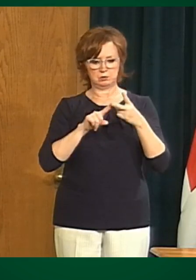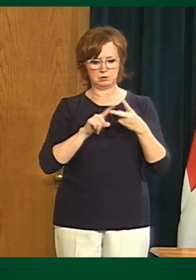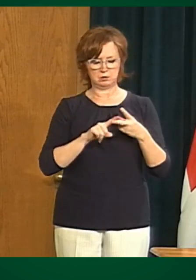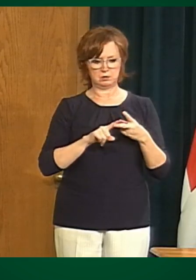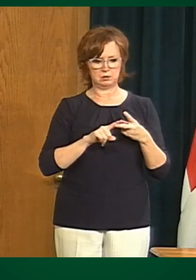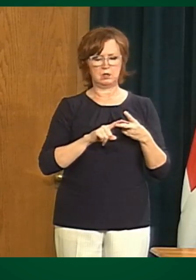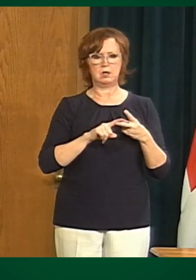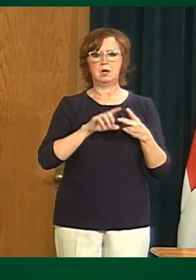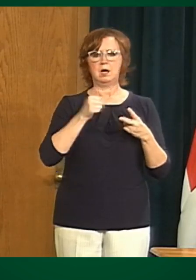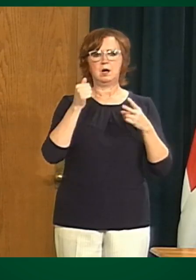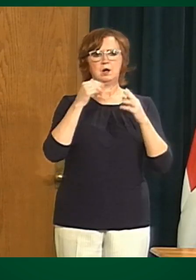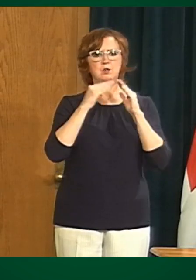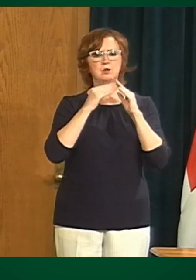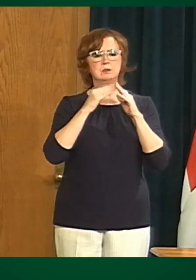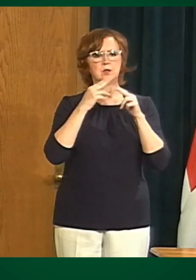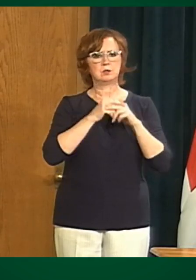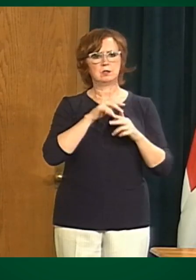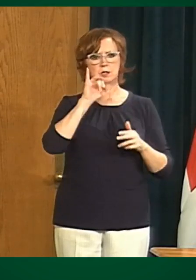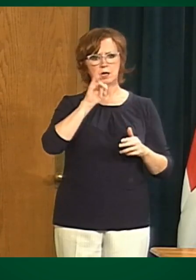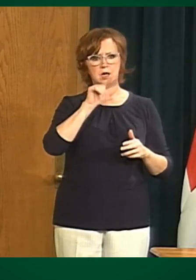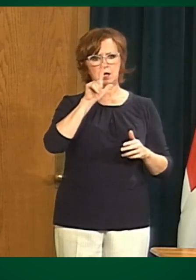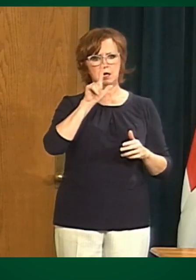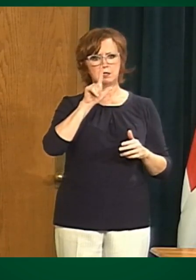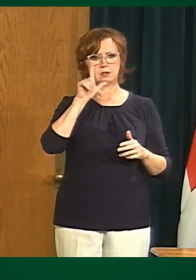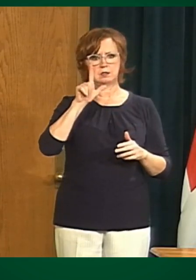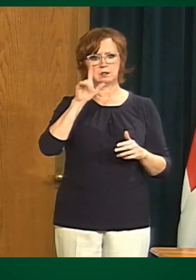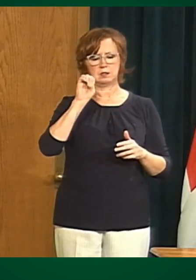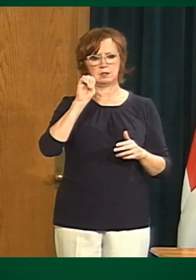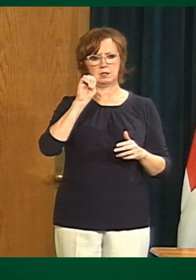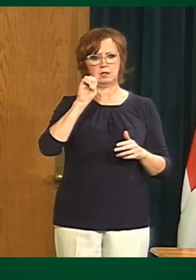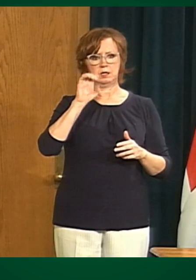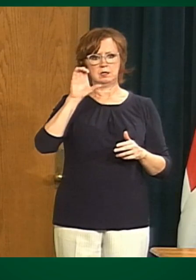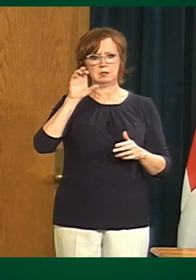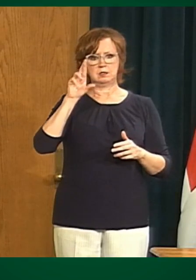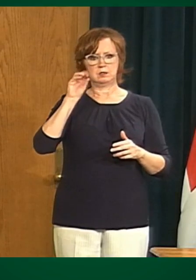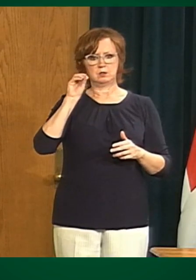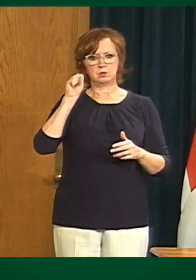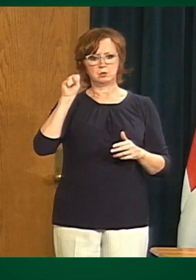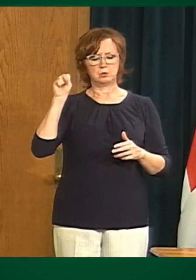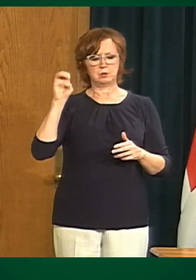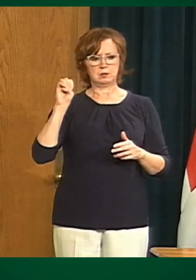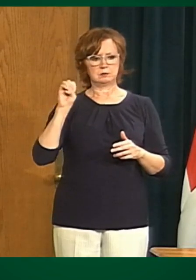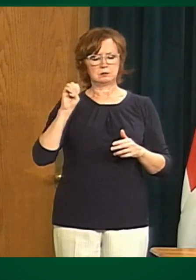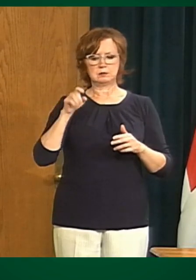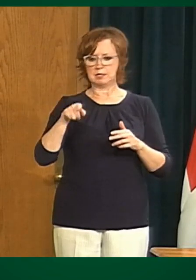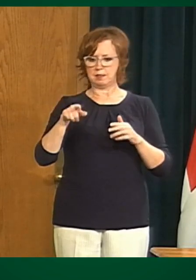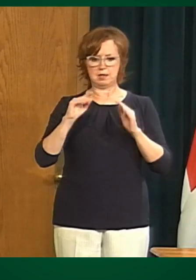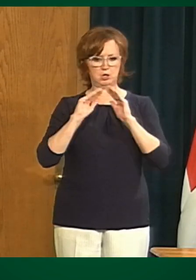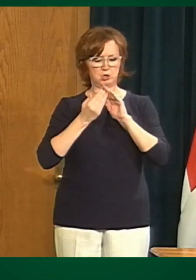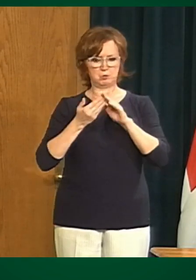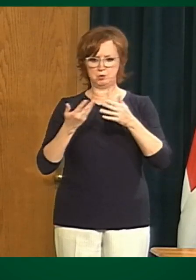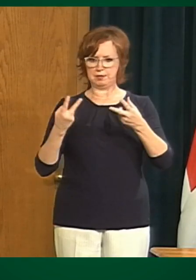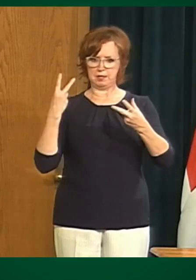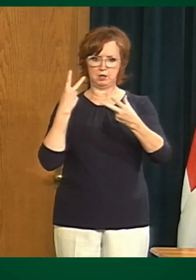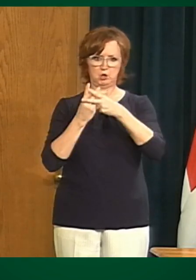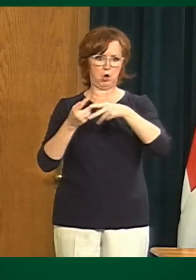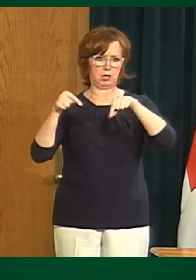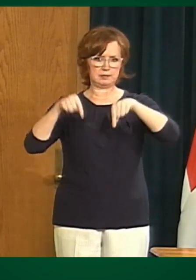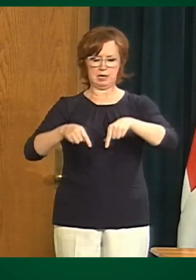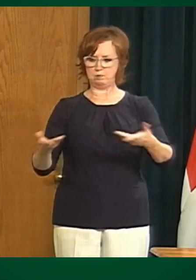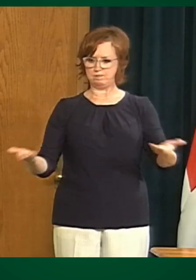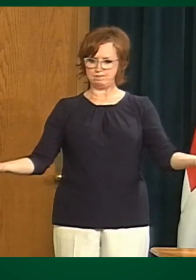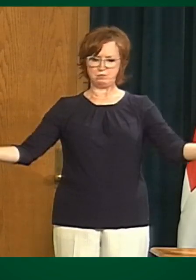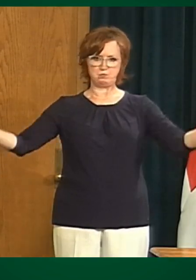of La Crosse has implemented a community lockdown starting on Friday, and I was just wondering if this is related to that community